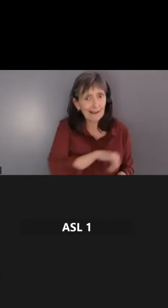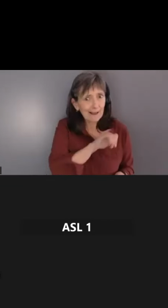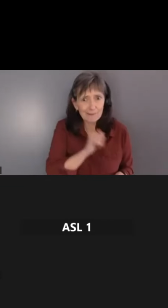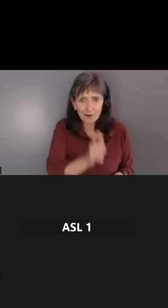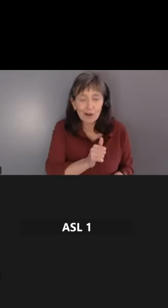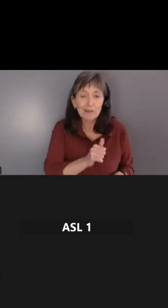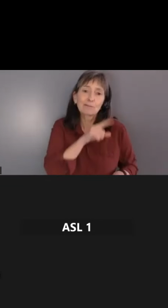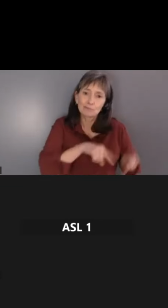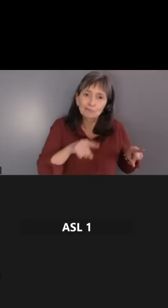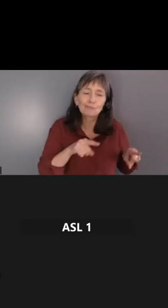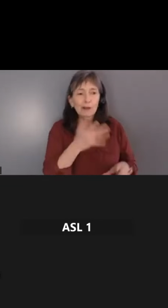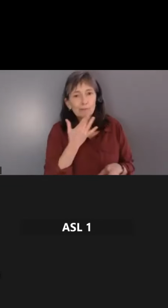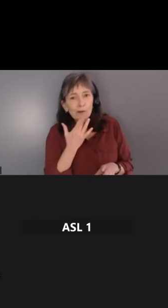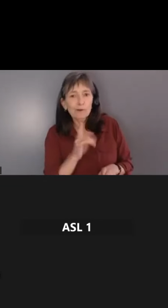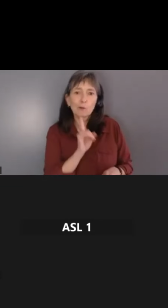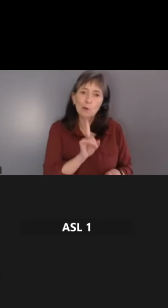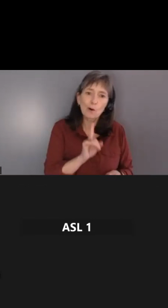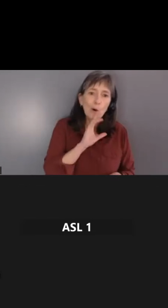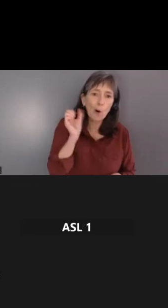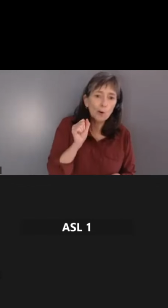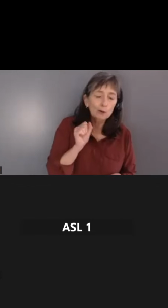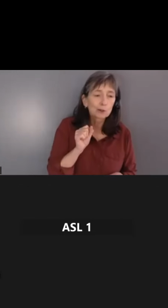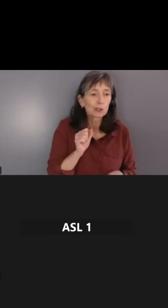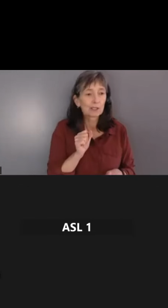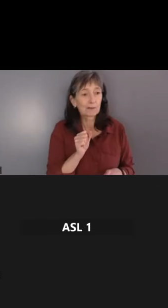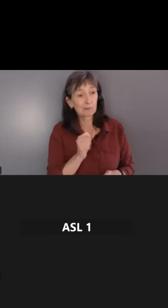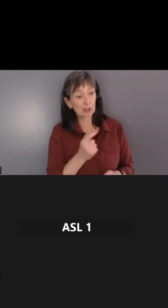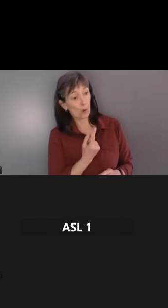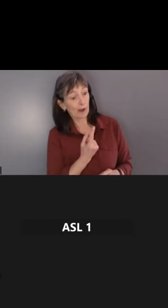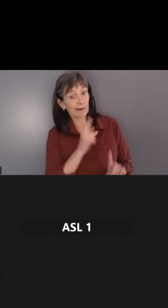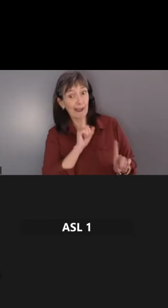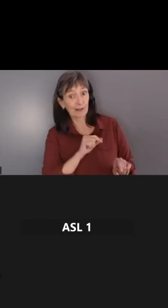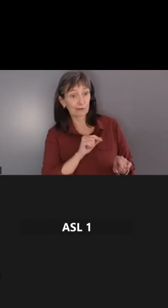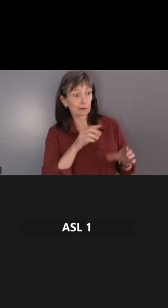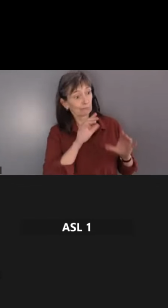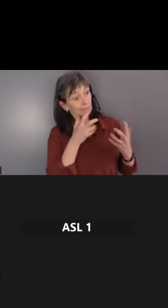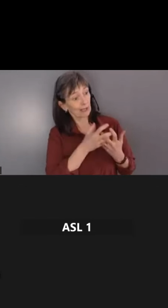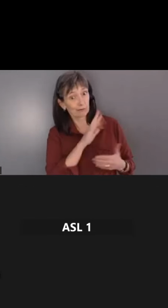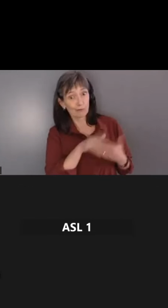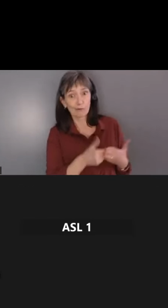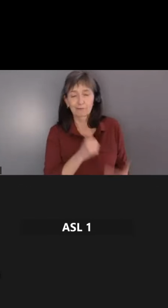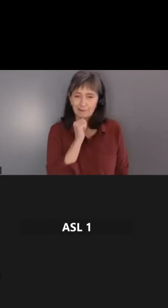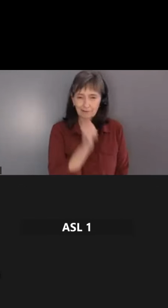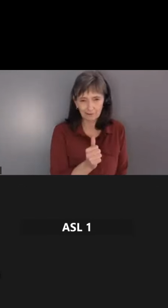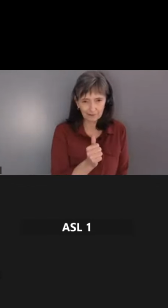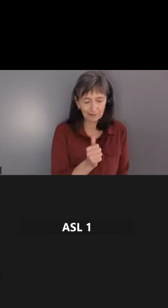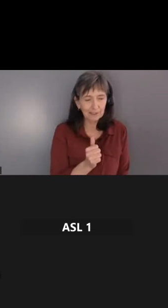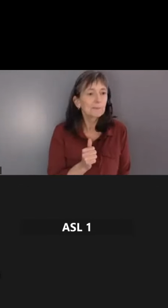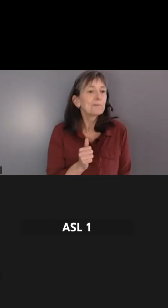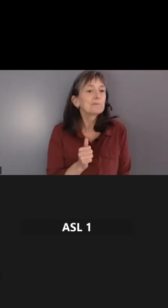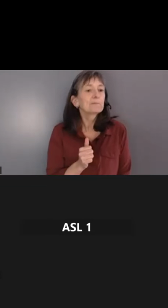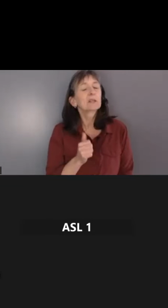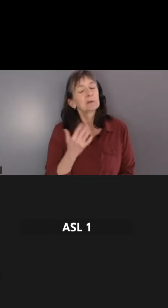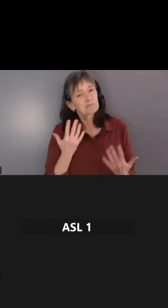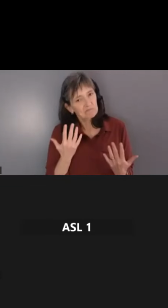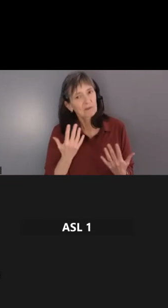age, and that the older population can't be grouped under one single umbrella. And so we wanted to examine the issue from a standpoint that left room for